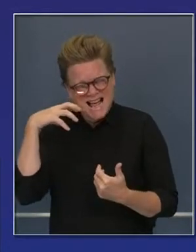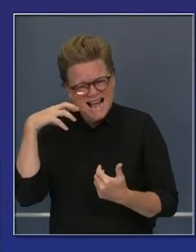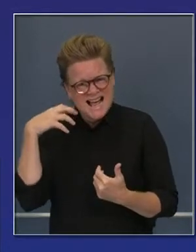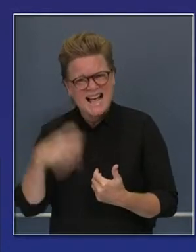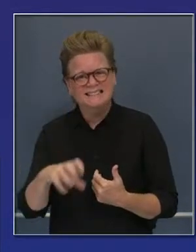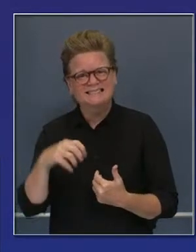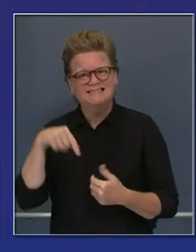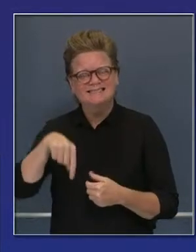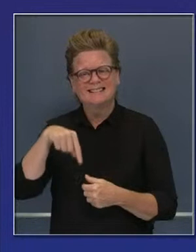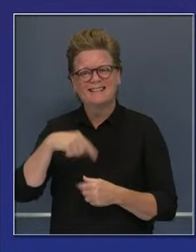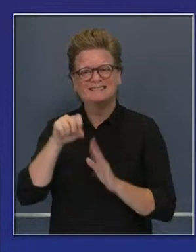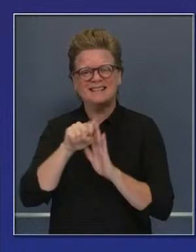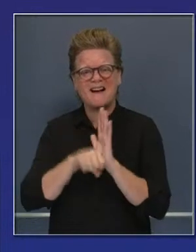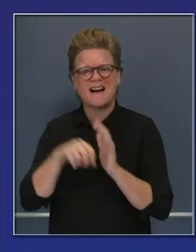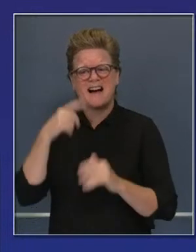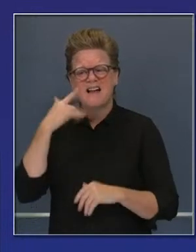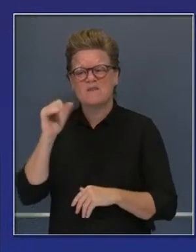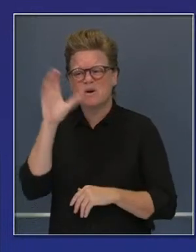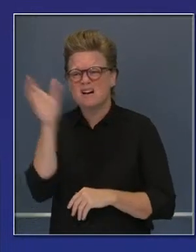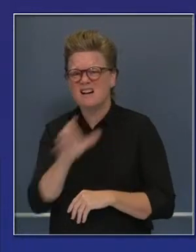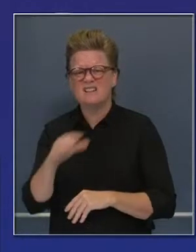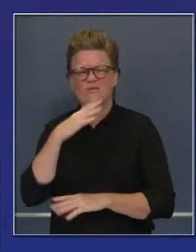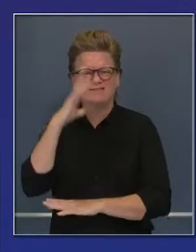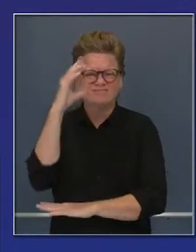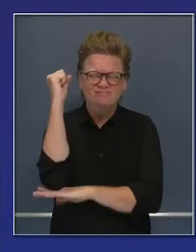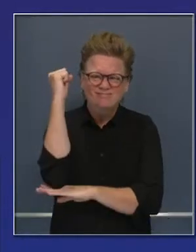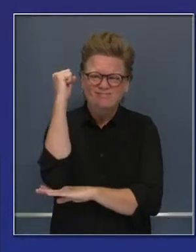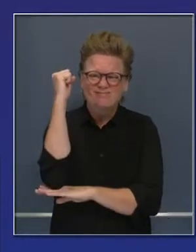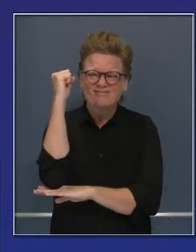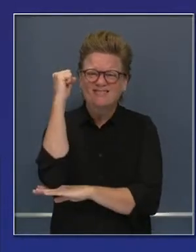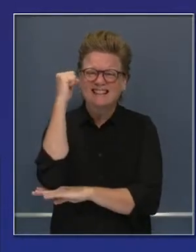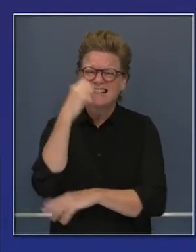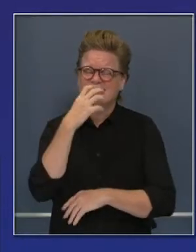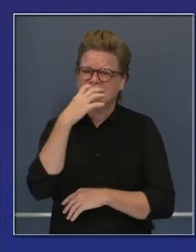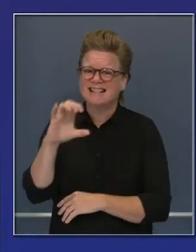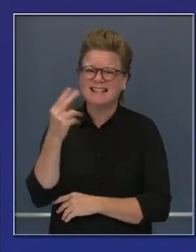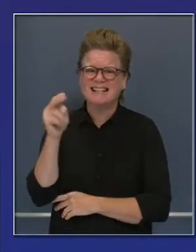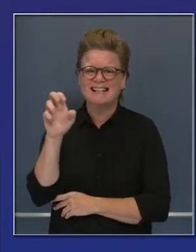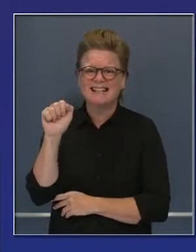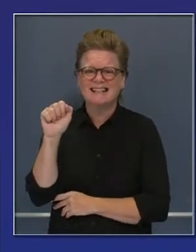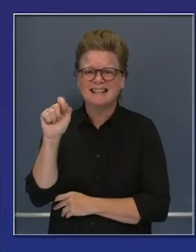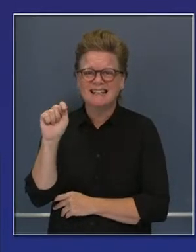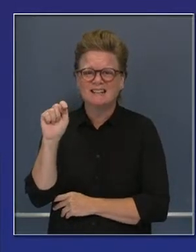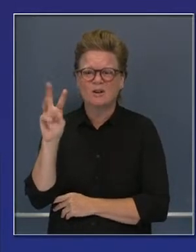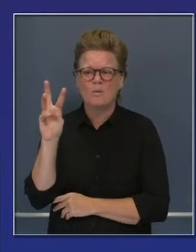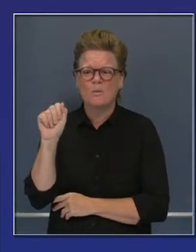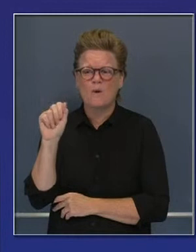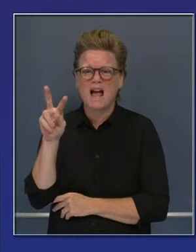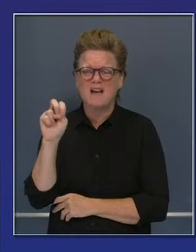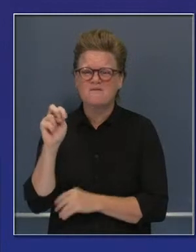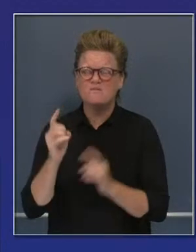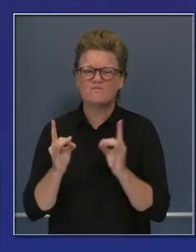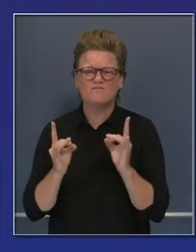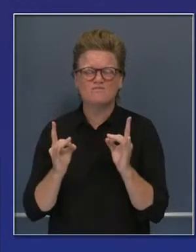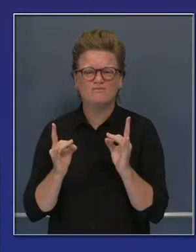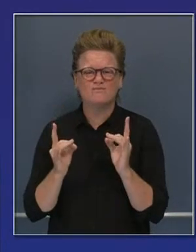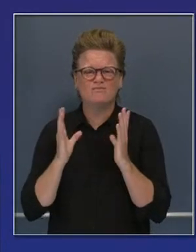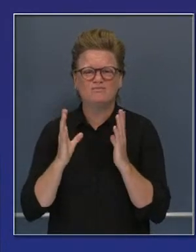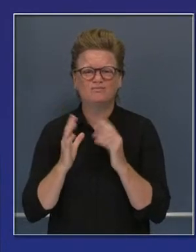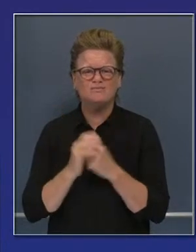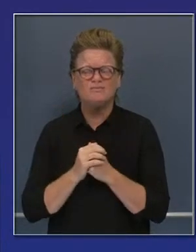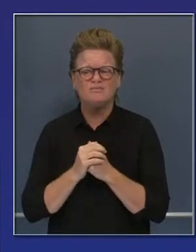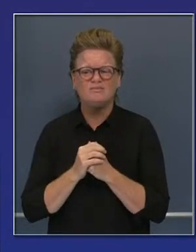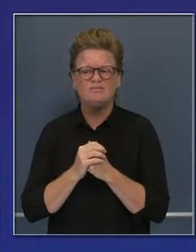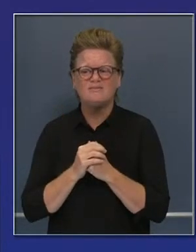another massive record-breaking heat wave over the last 3 days. Highest temperatures ever recorded, as